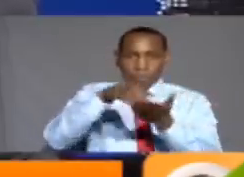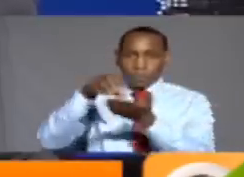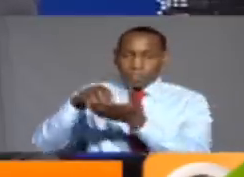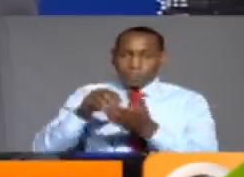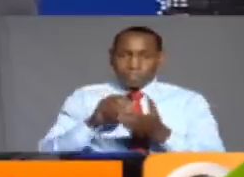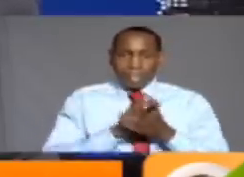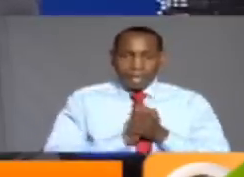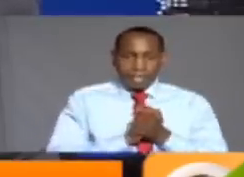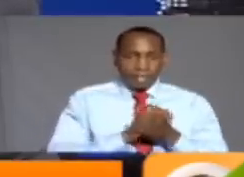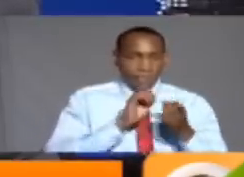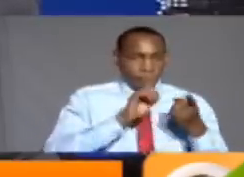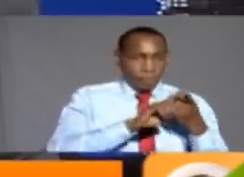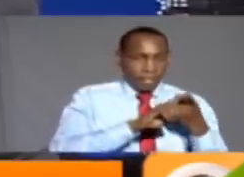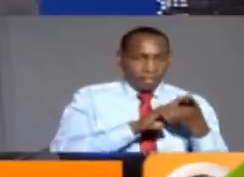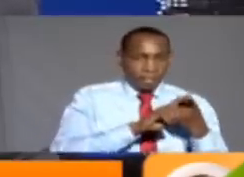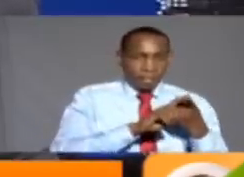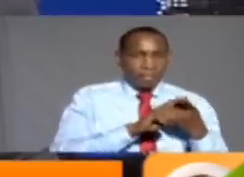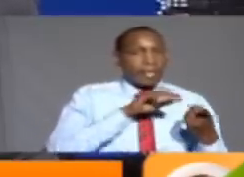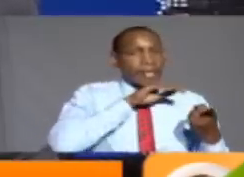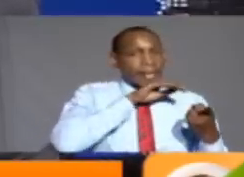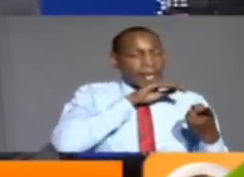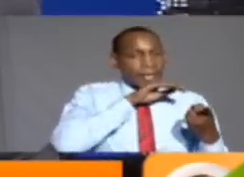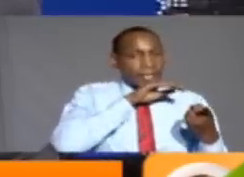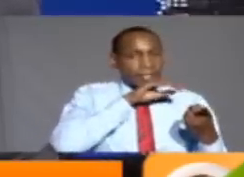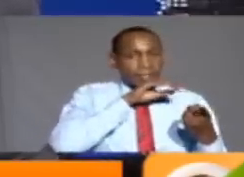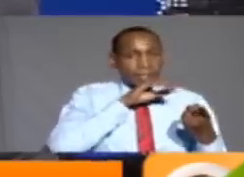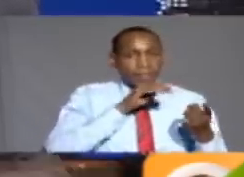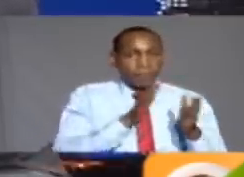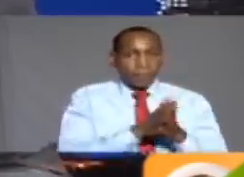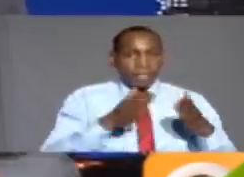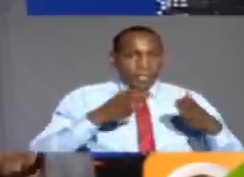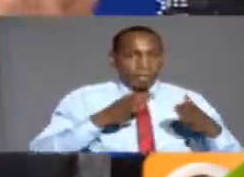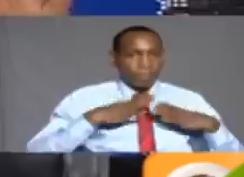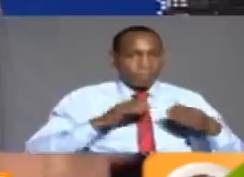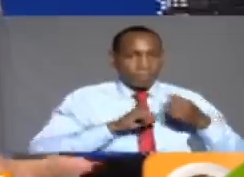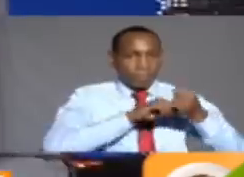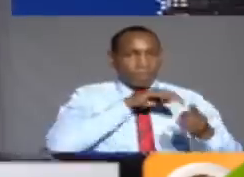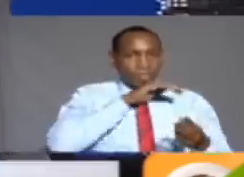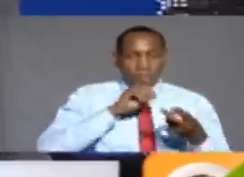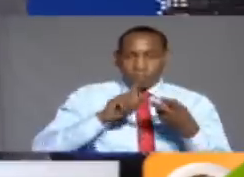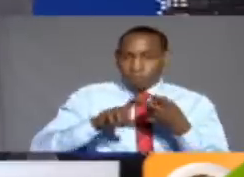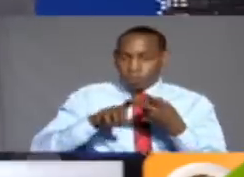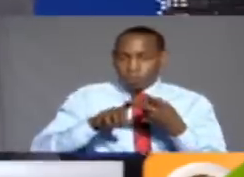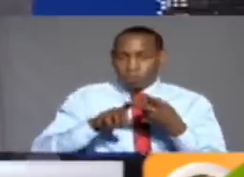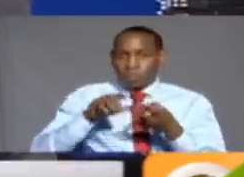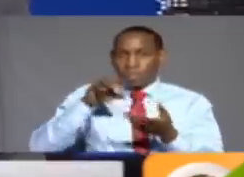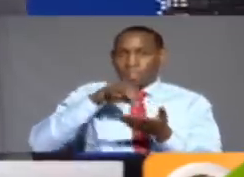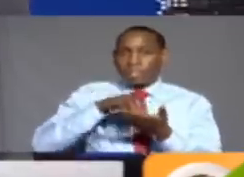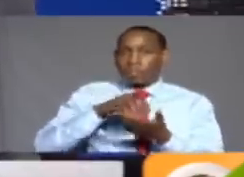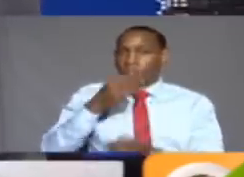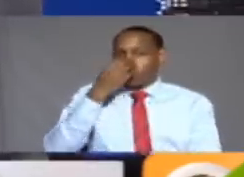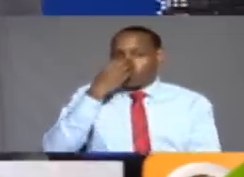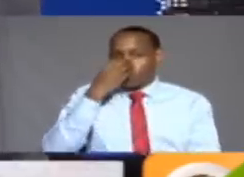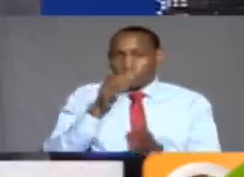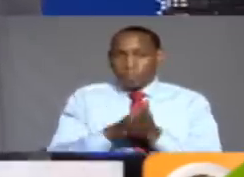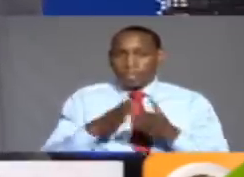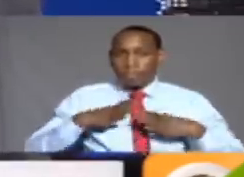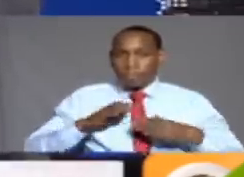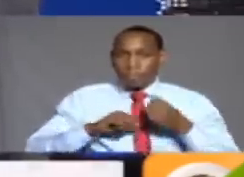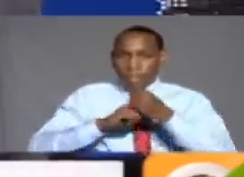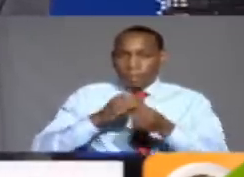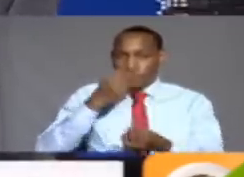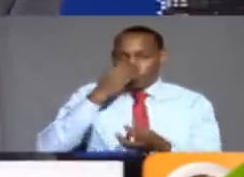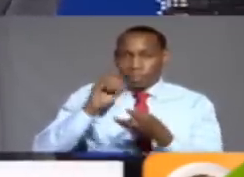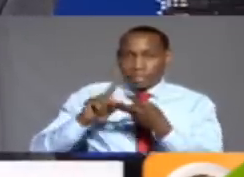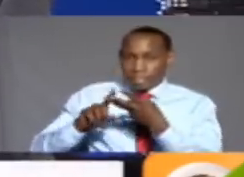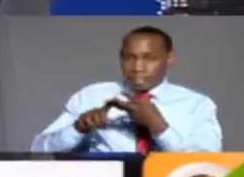gospels. The gospel according to Raila and his people, the gospel according to William Ruto and his people, and